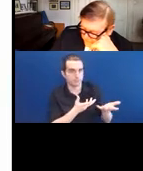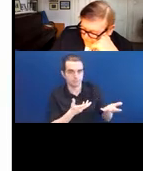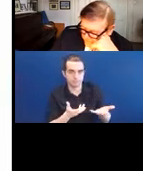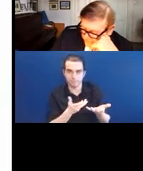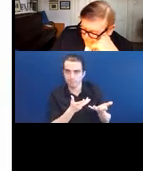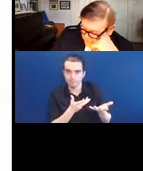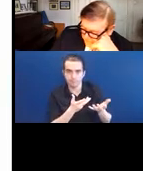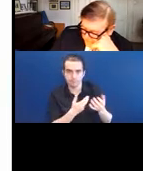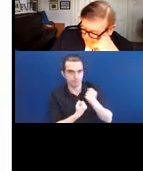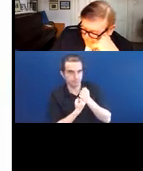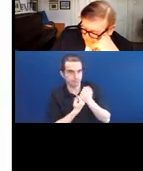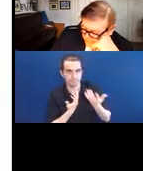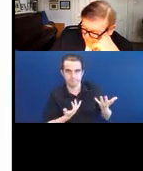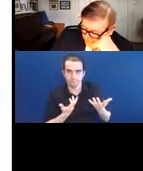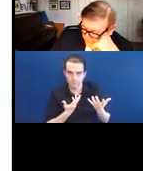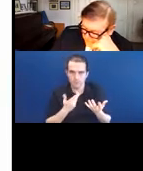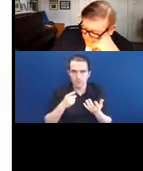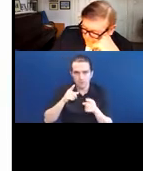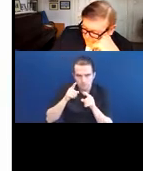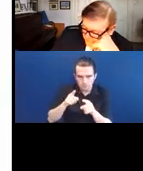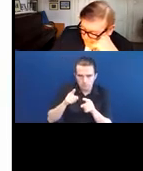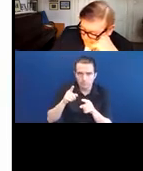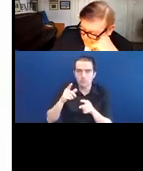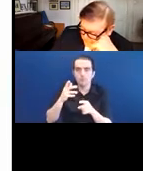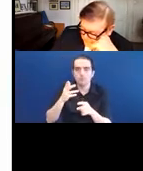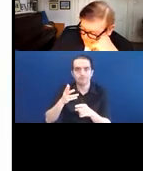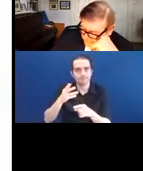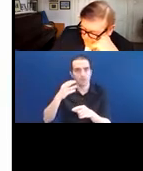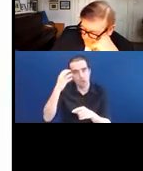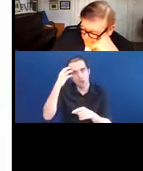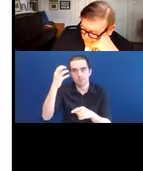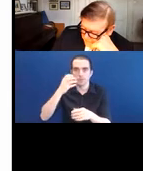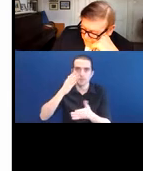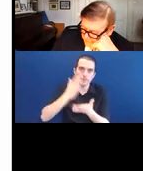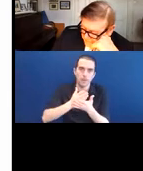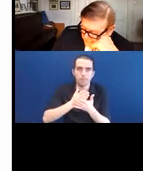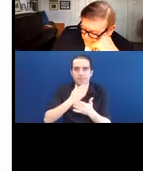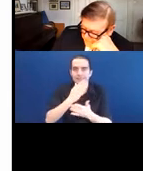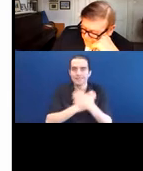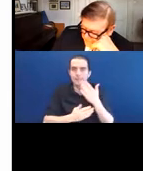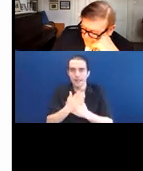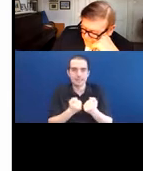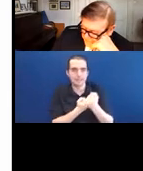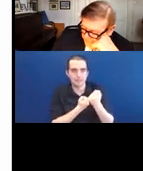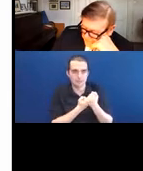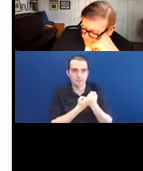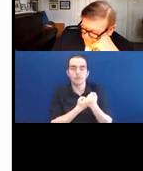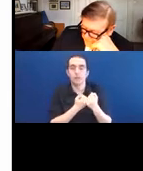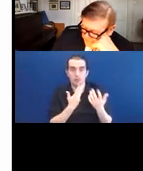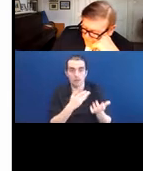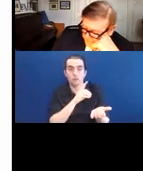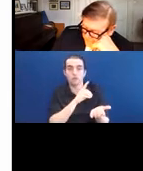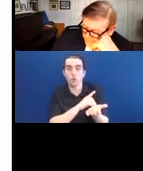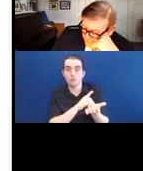Christelle said, unable to work as a performer, theatre was hardest impacted by lockdown. Theatre was first industry shut